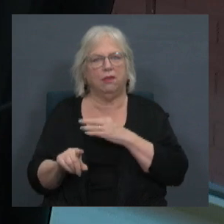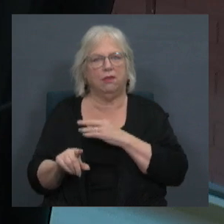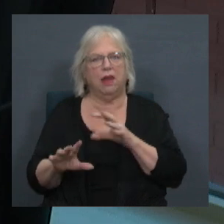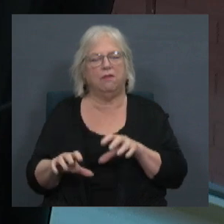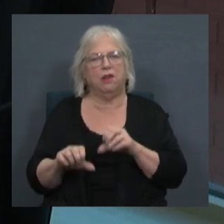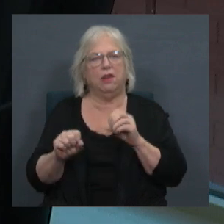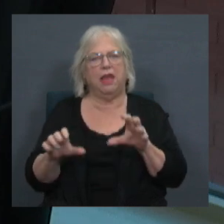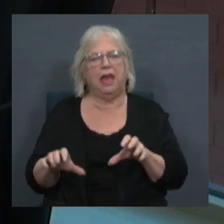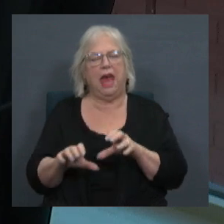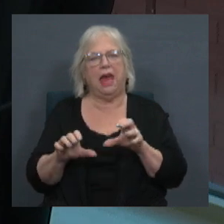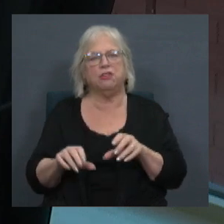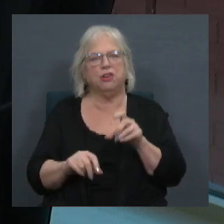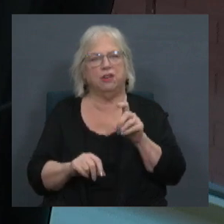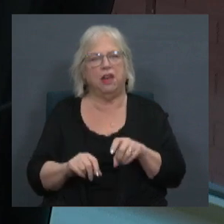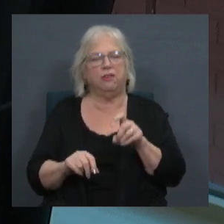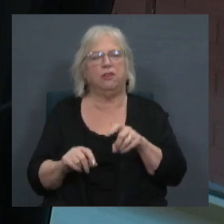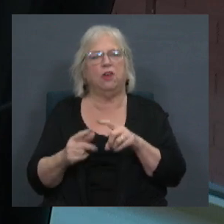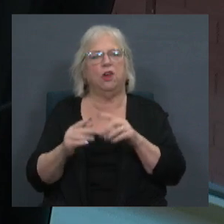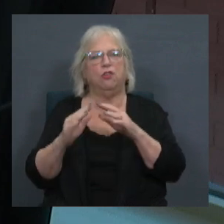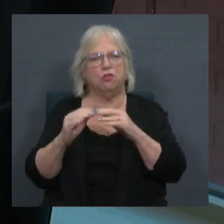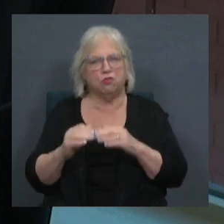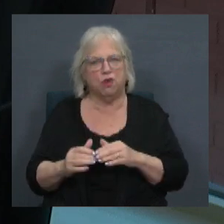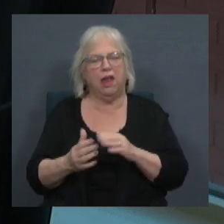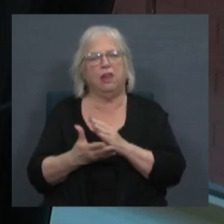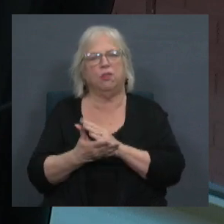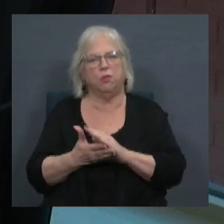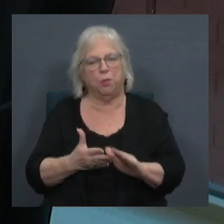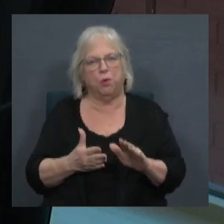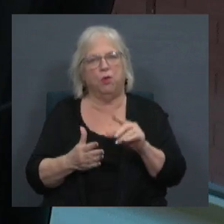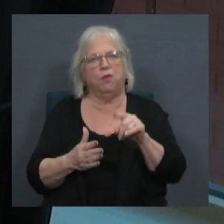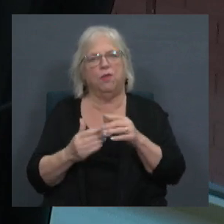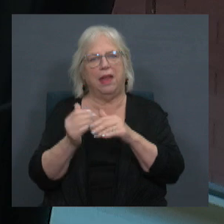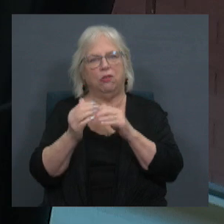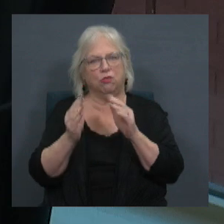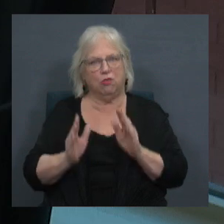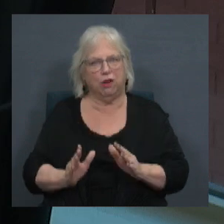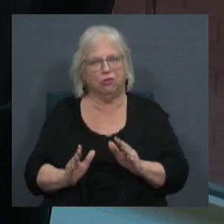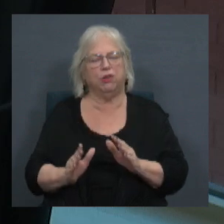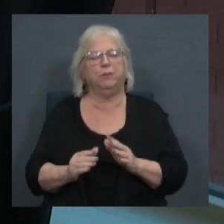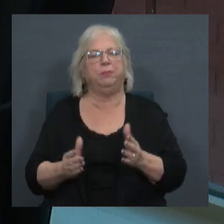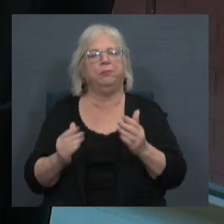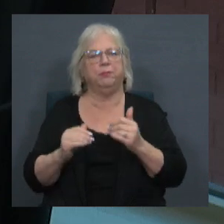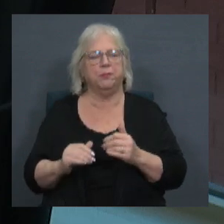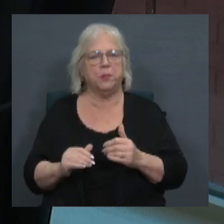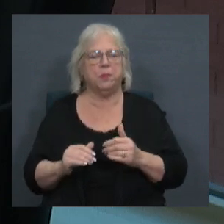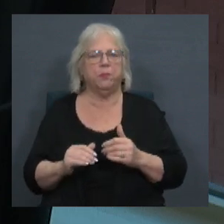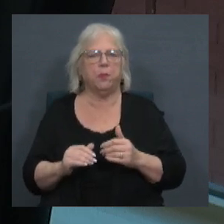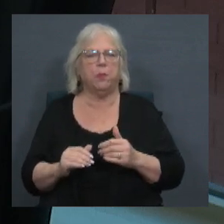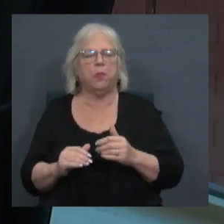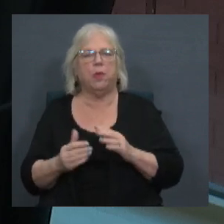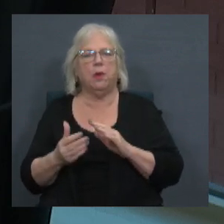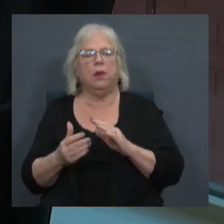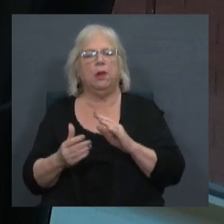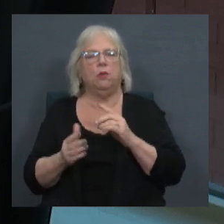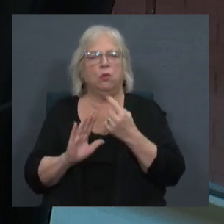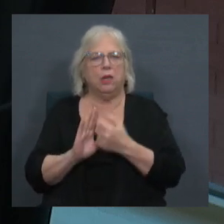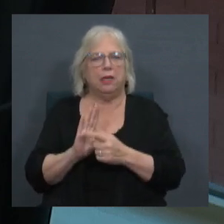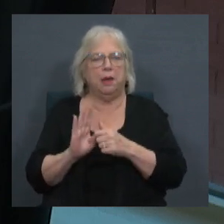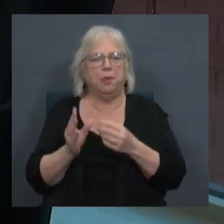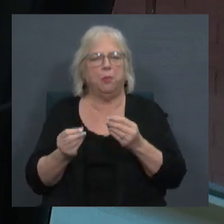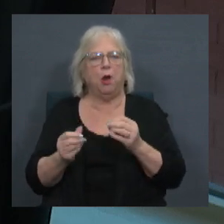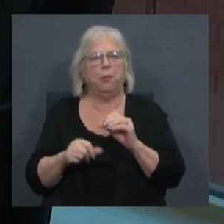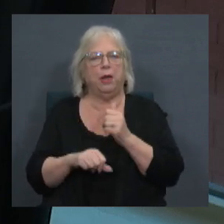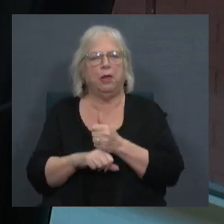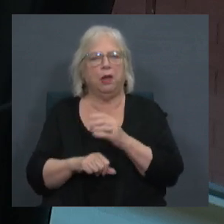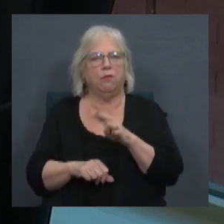take such action as is necessary to raise and remove said structure, to declare an emergency, and for other purposes. An ordinance to condemn the property located